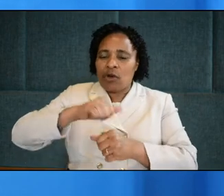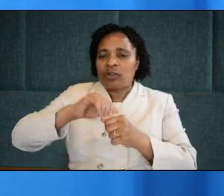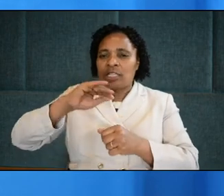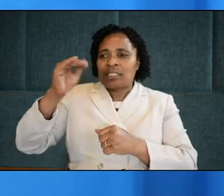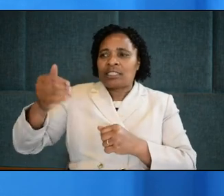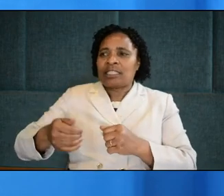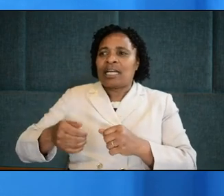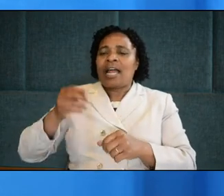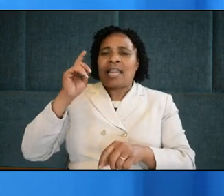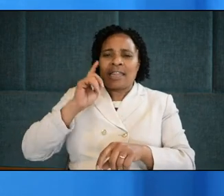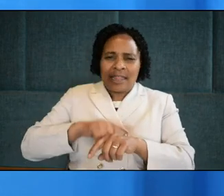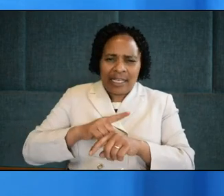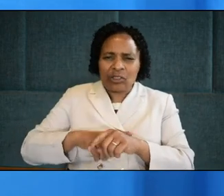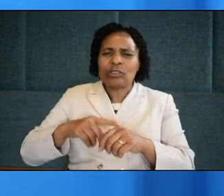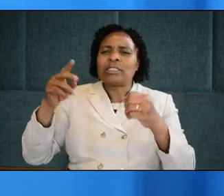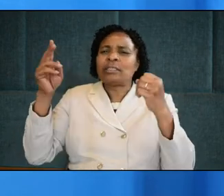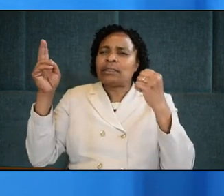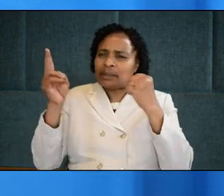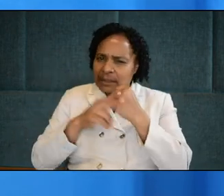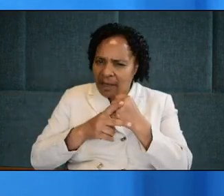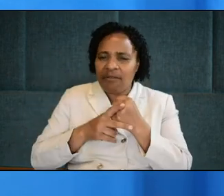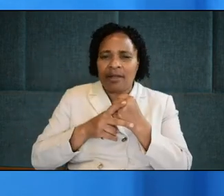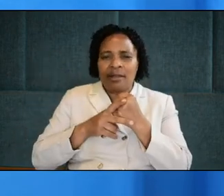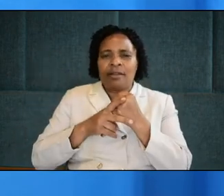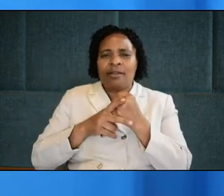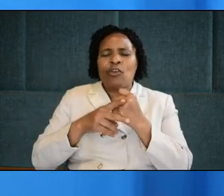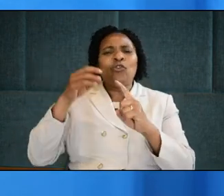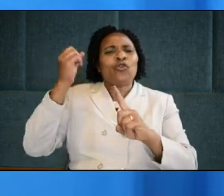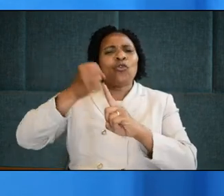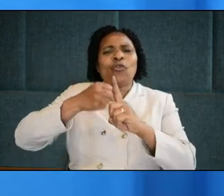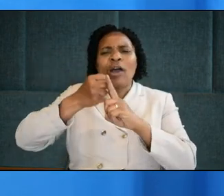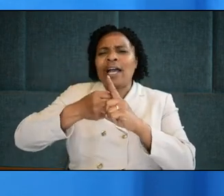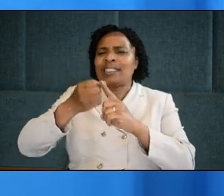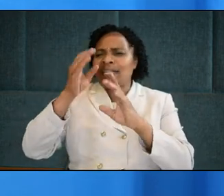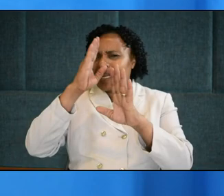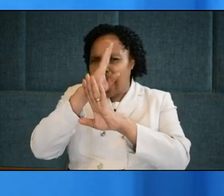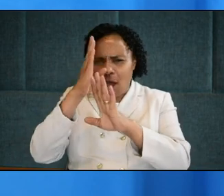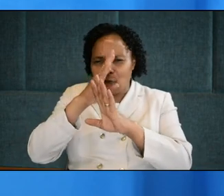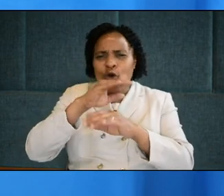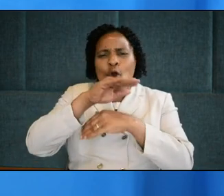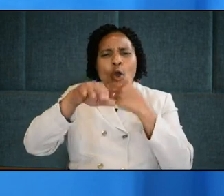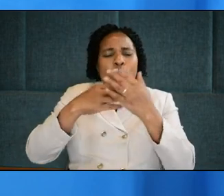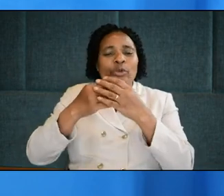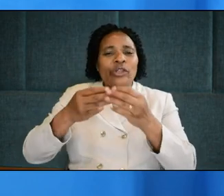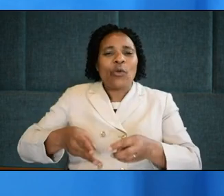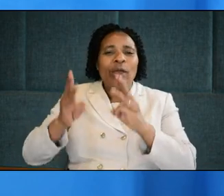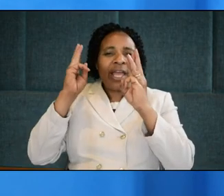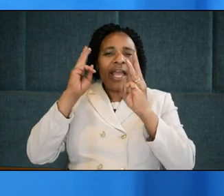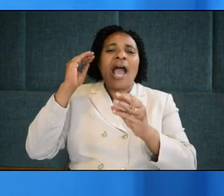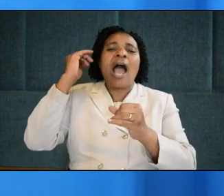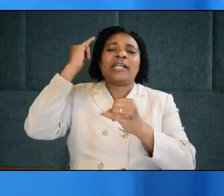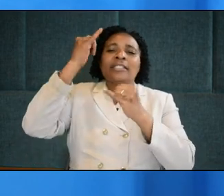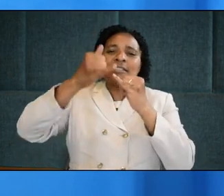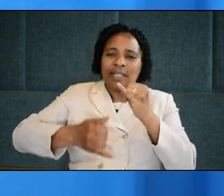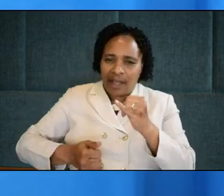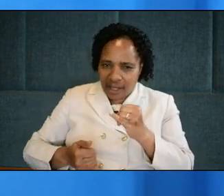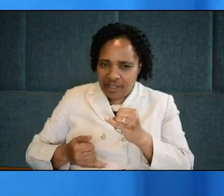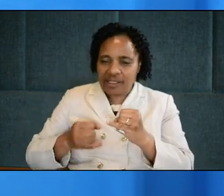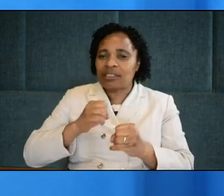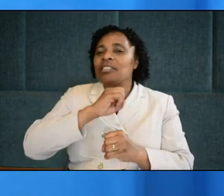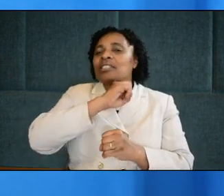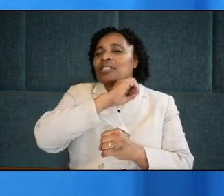seventh day do it seven times, having to fight doubt all the way and then eventually shout as they were told